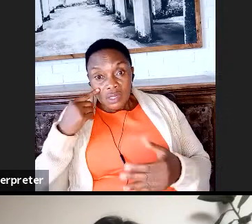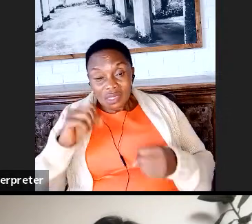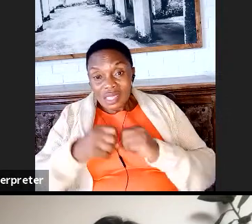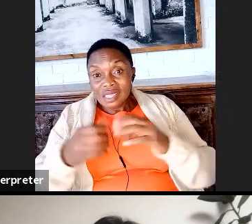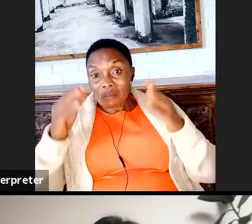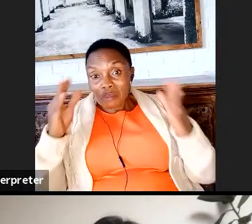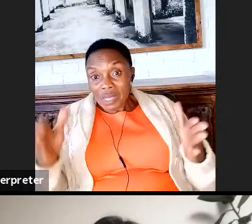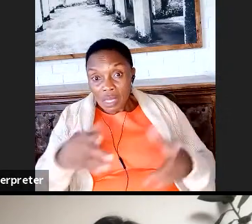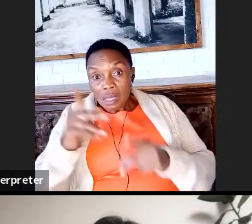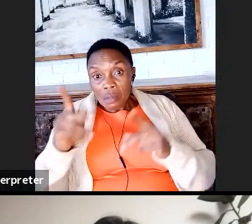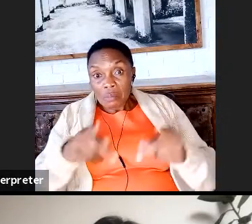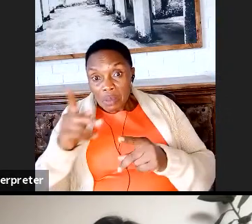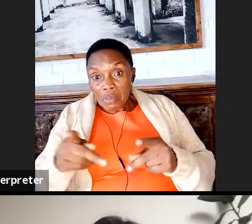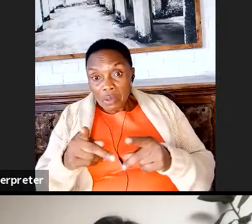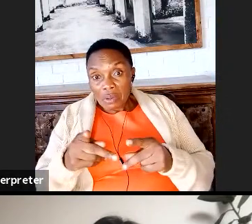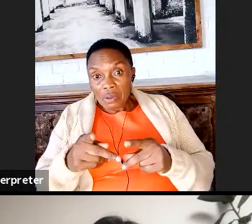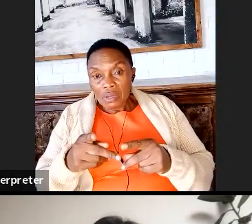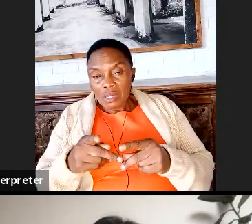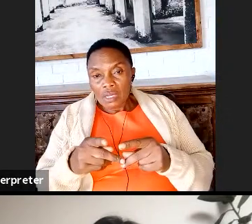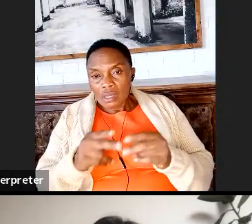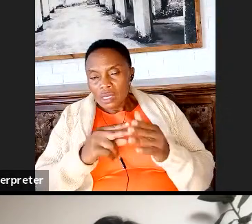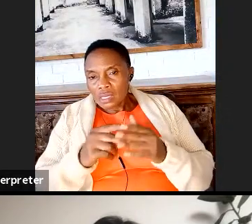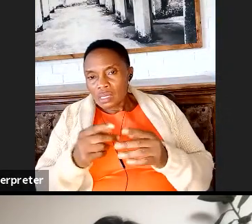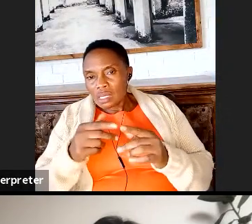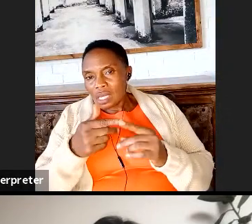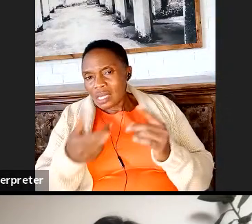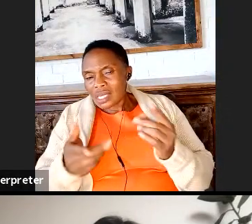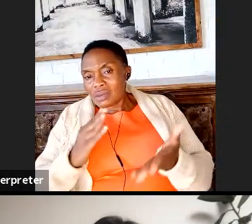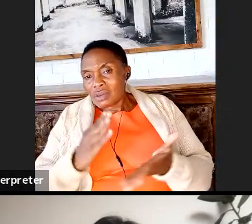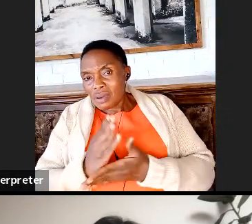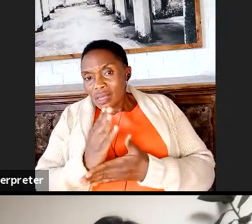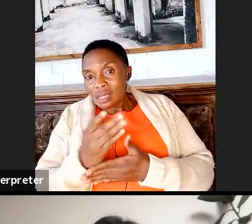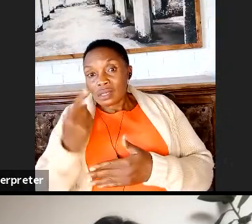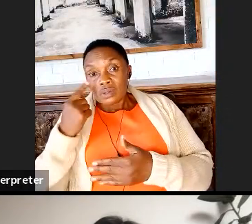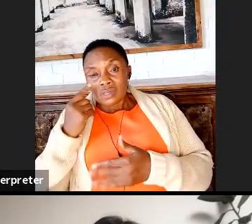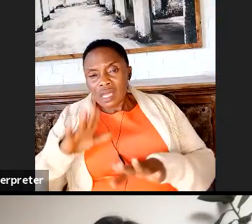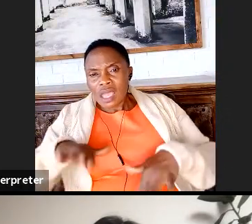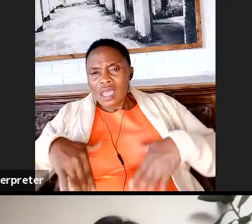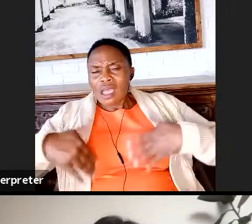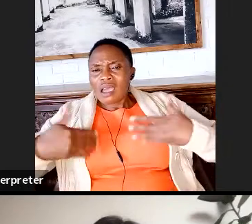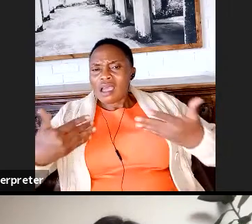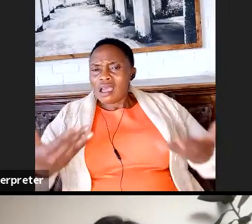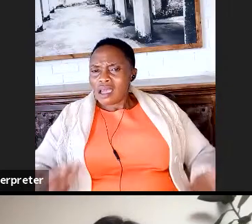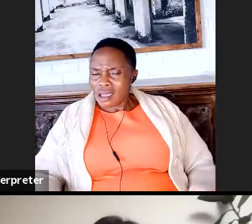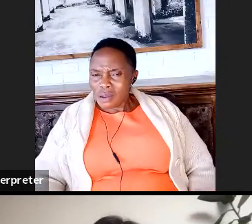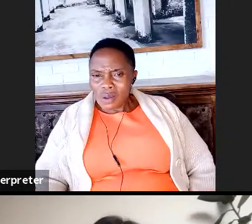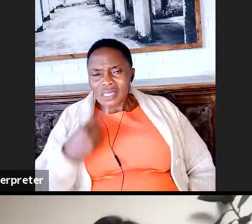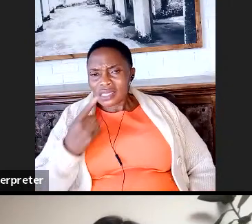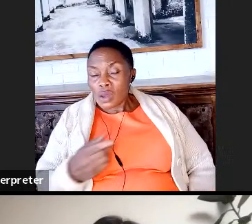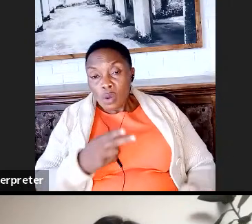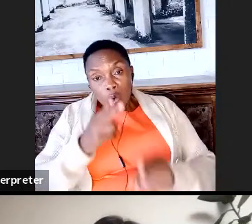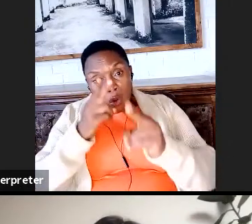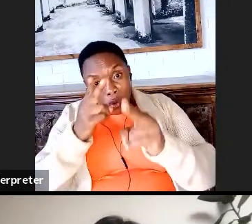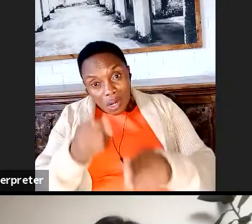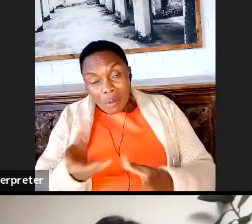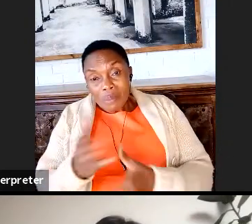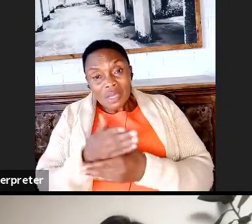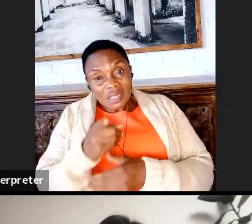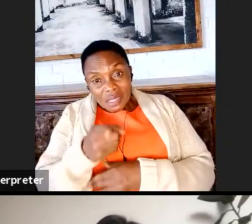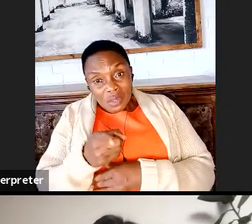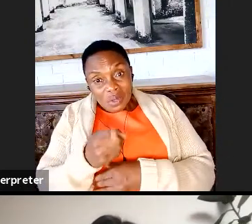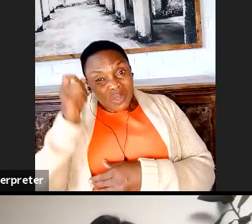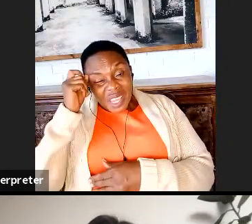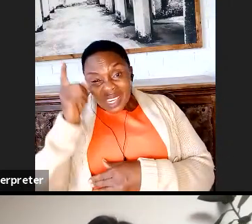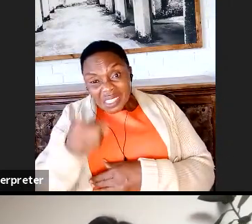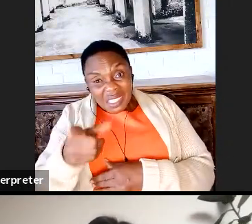people that are engaged in the digital rights aspect to actually reach out to say, Honorable Minister, do you actually